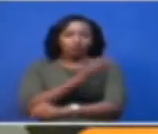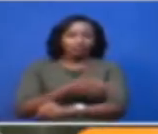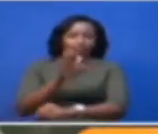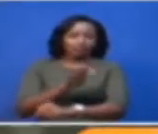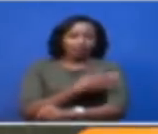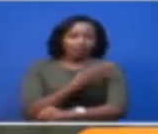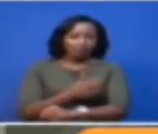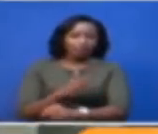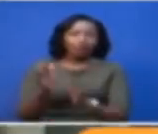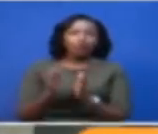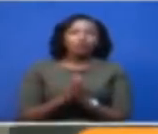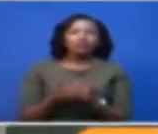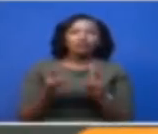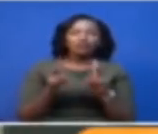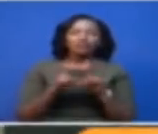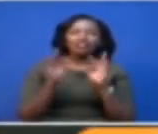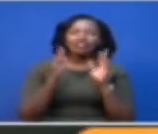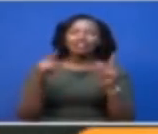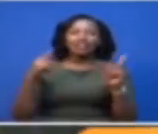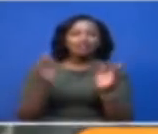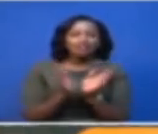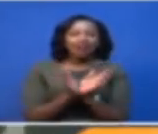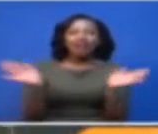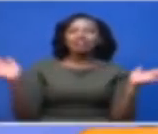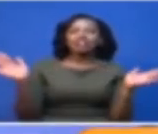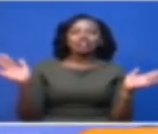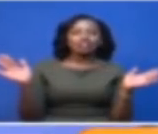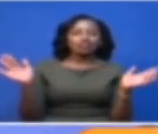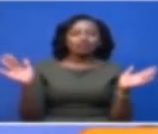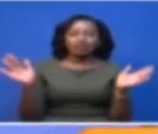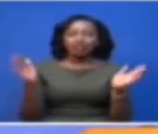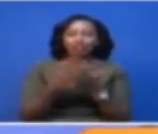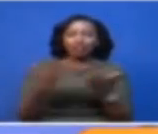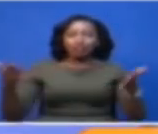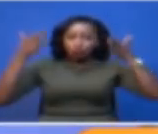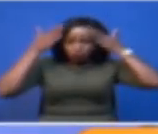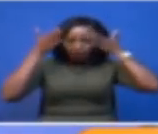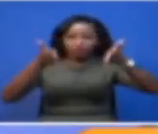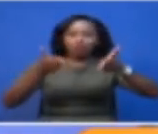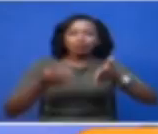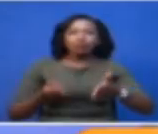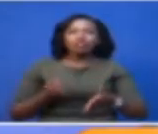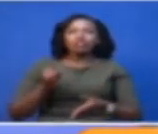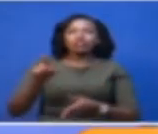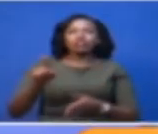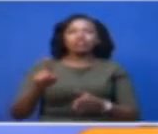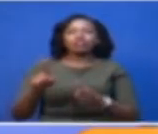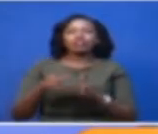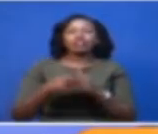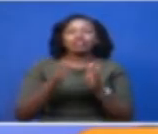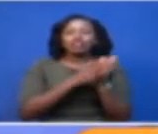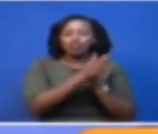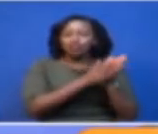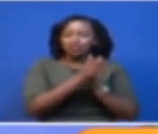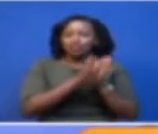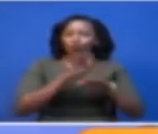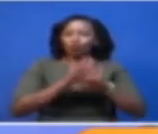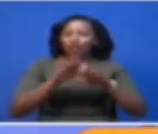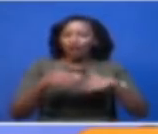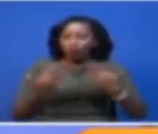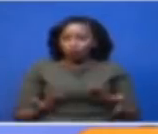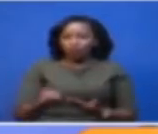With such a diverse range of concentrations, Nanjira developed an interest in understanding